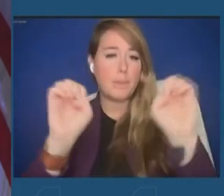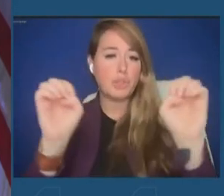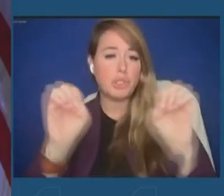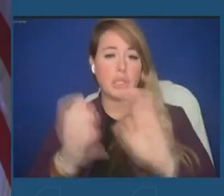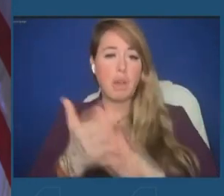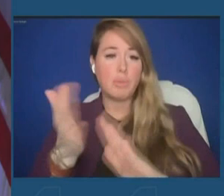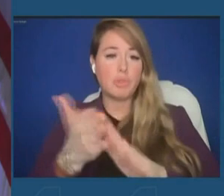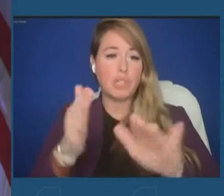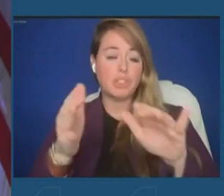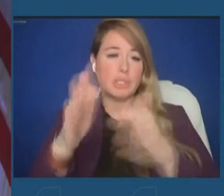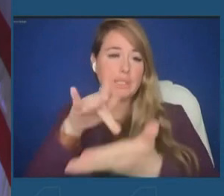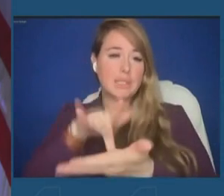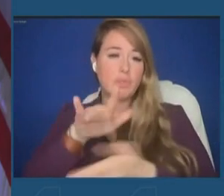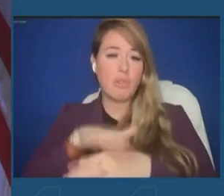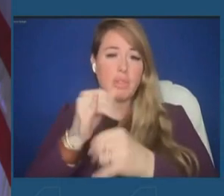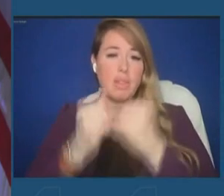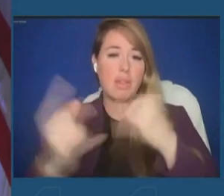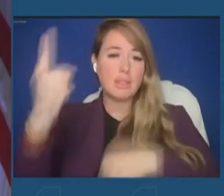Center on the last day.